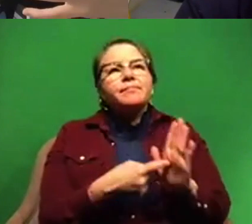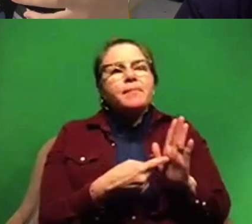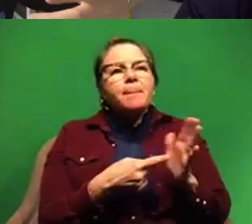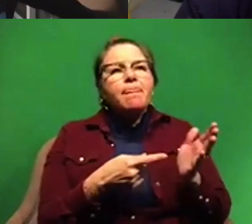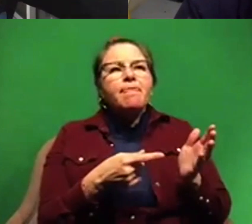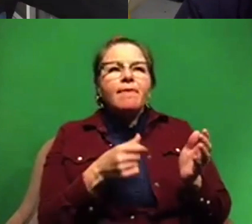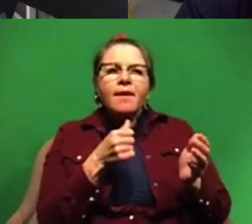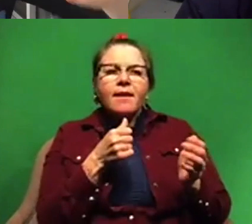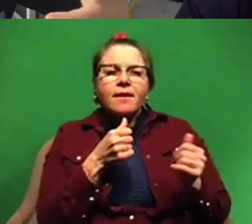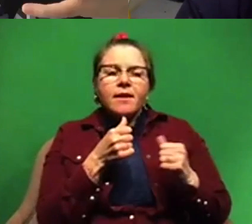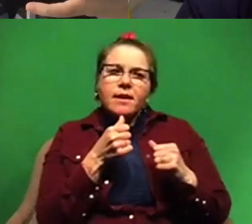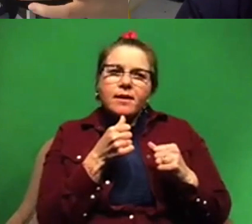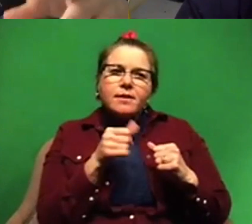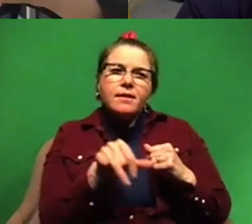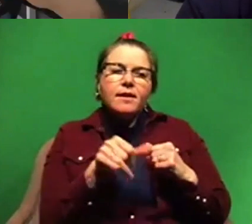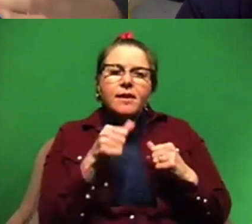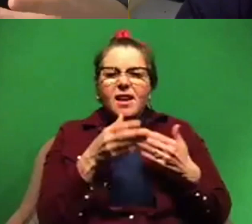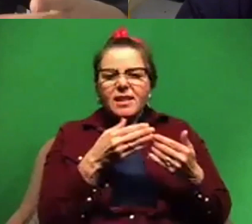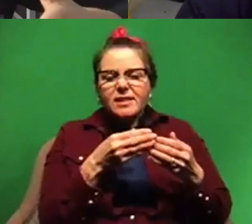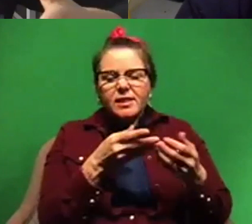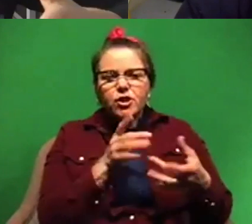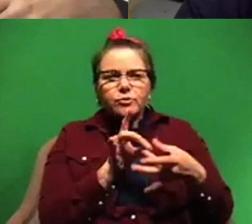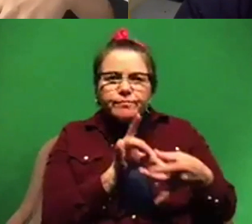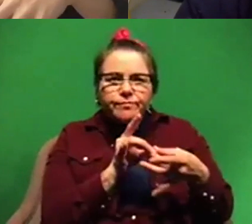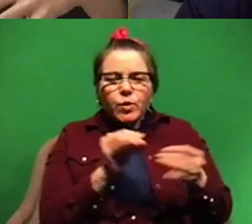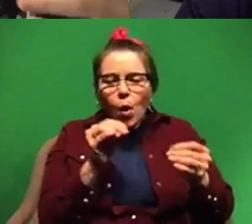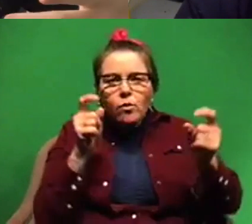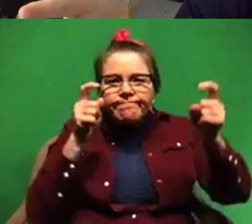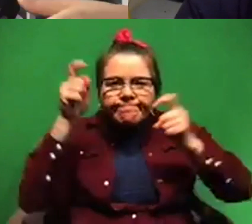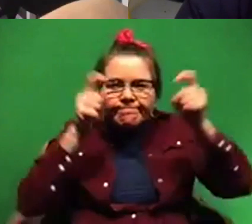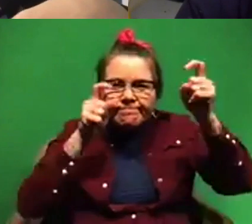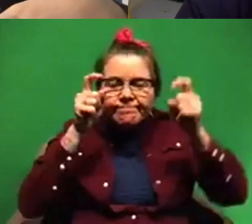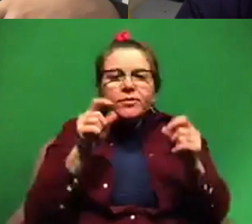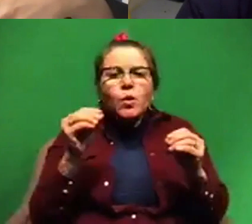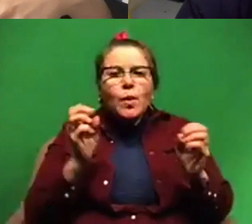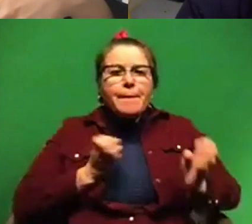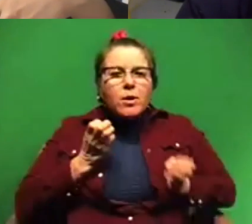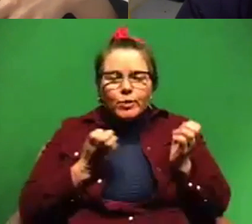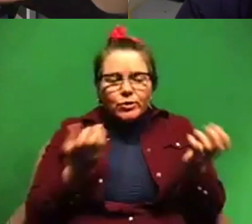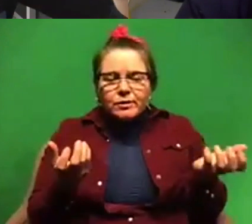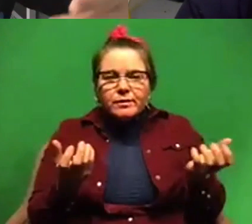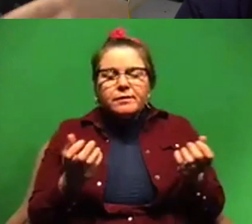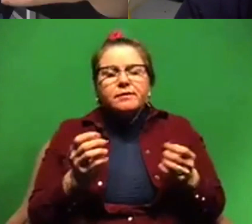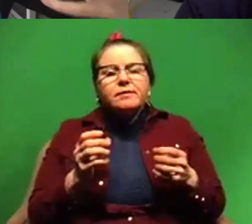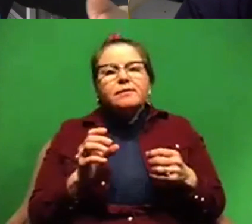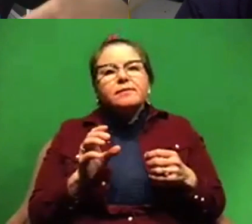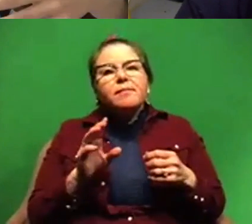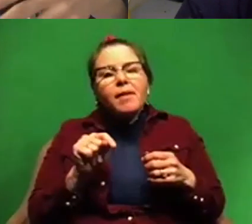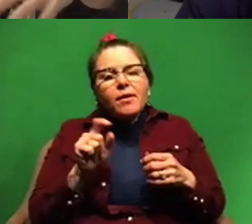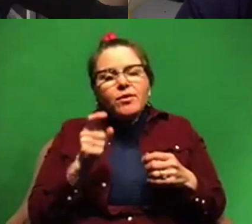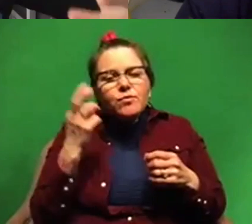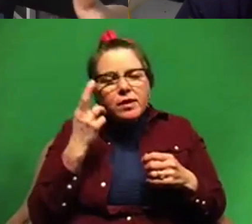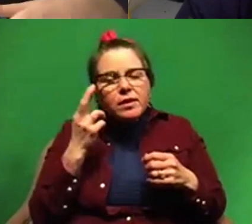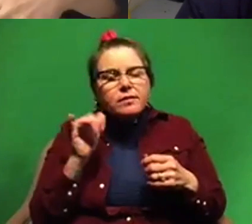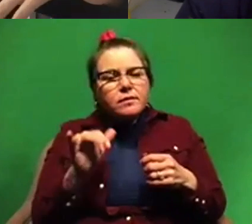to kind of identify with. They don't have facial expressions, they don't have emotions, but if you realize, like, okay, so these